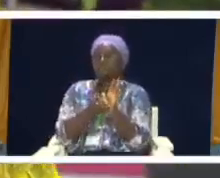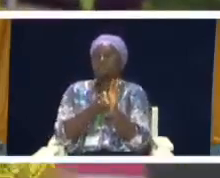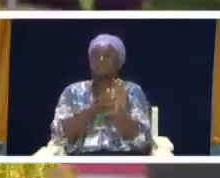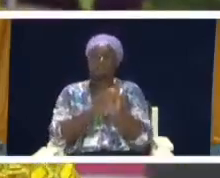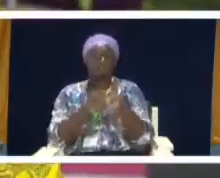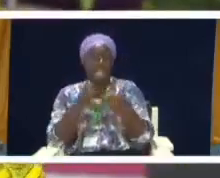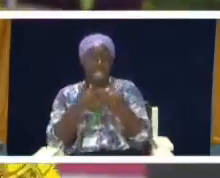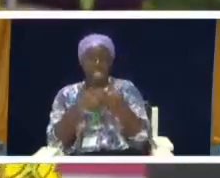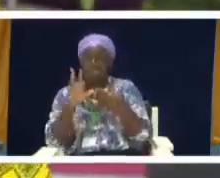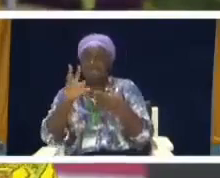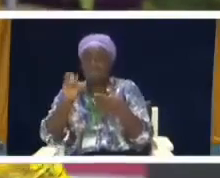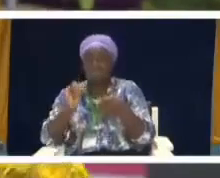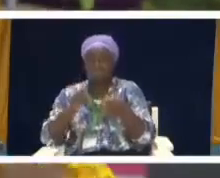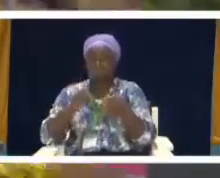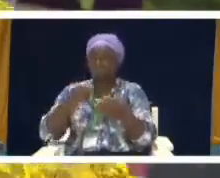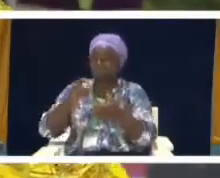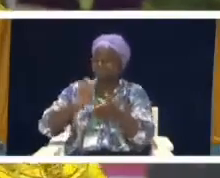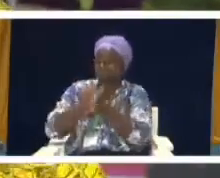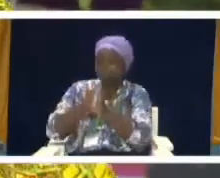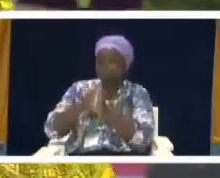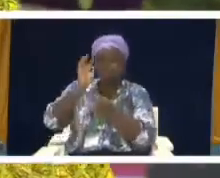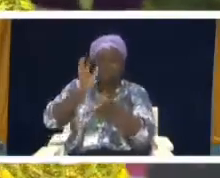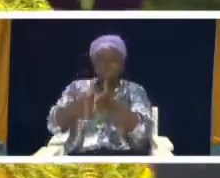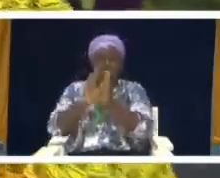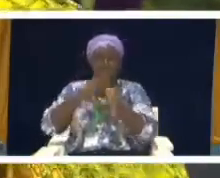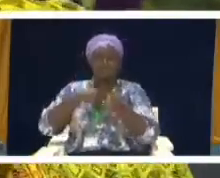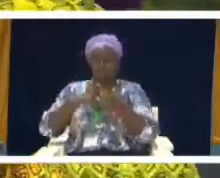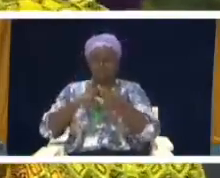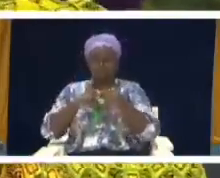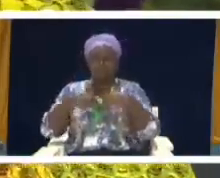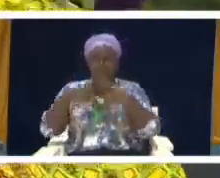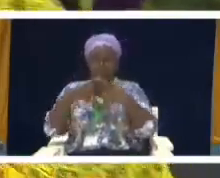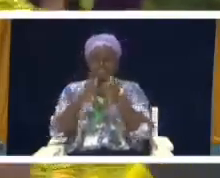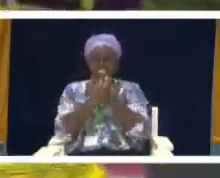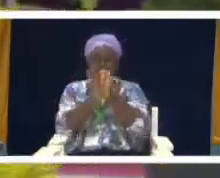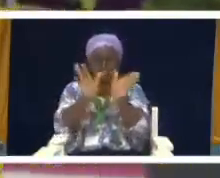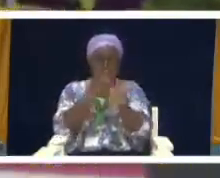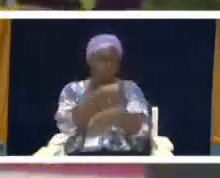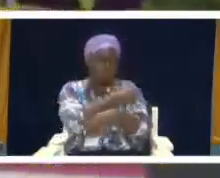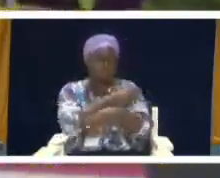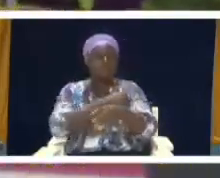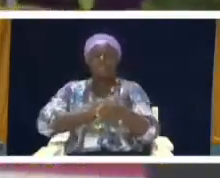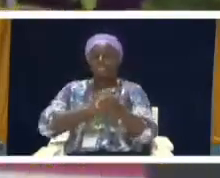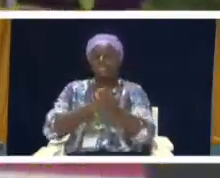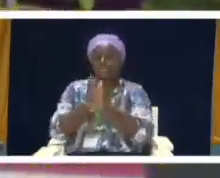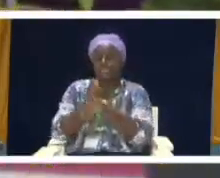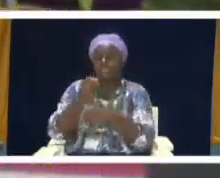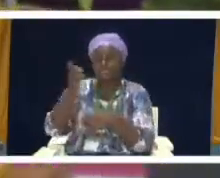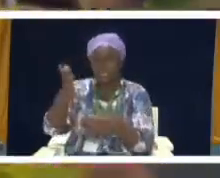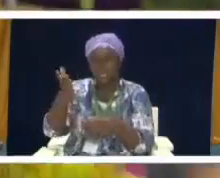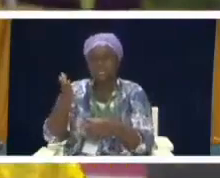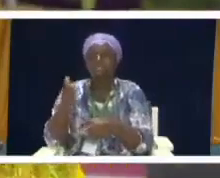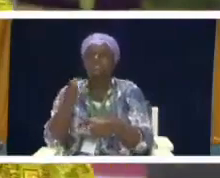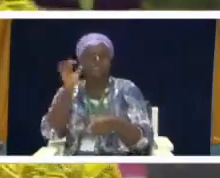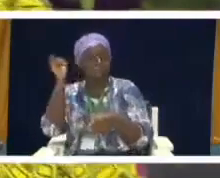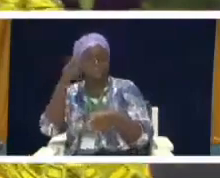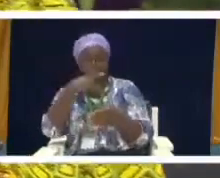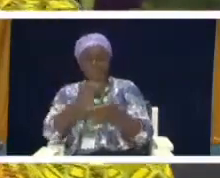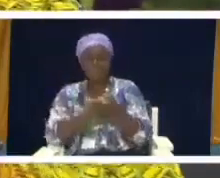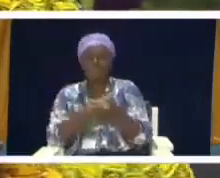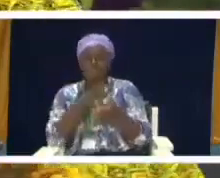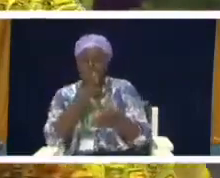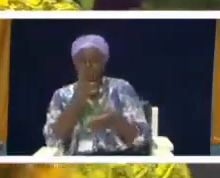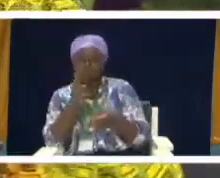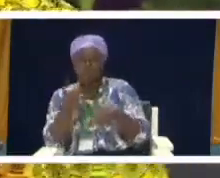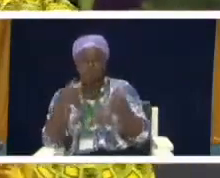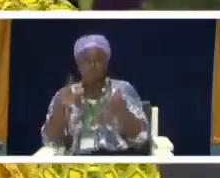about 30 minutes or 1 hour after, he asked me to go to the general hospital. I got to the general hospital that day. They said, madam, you came late.